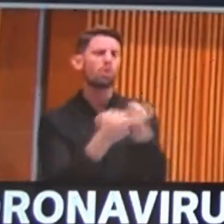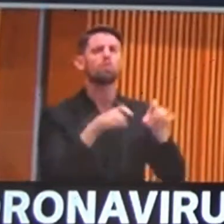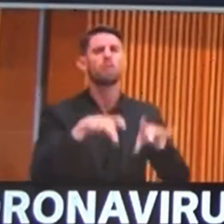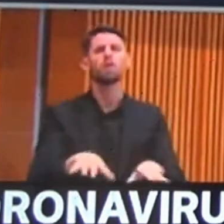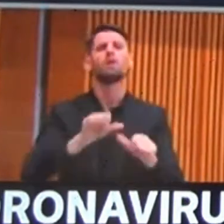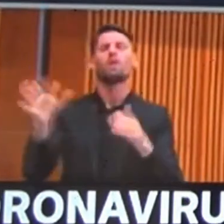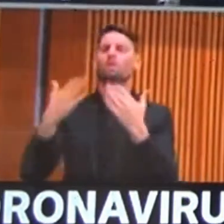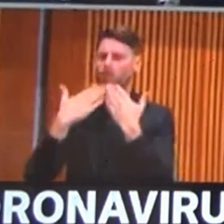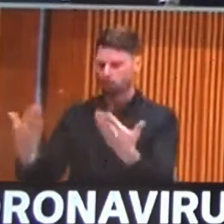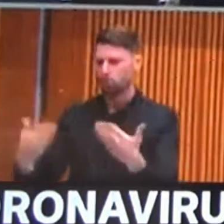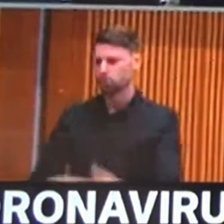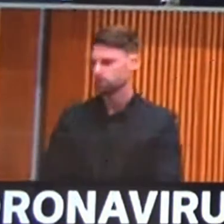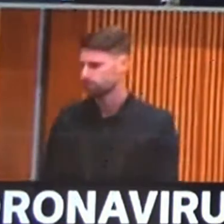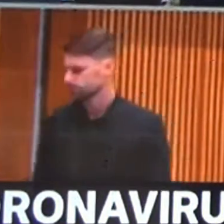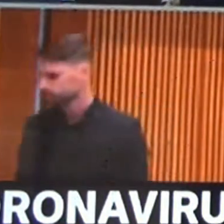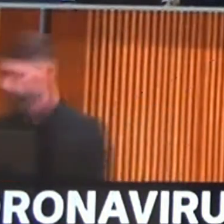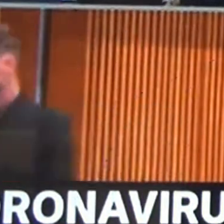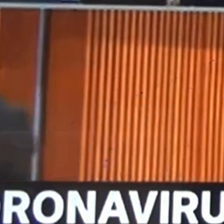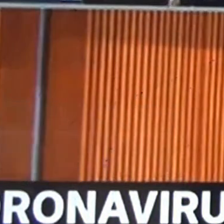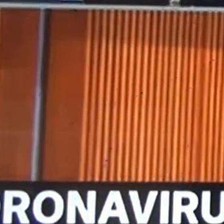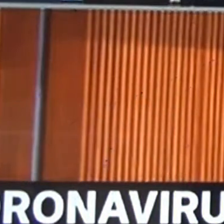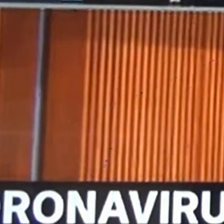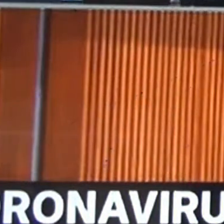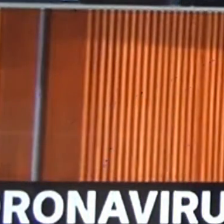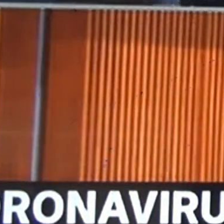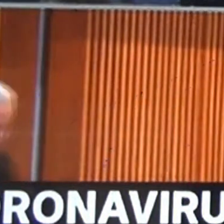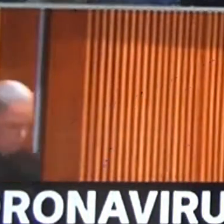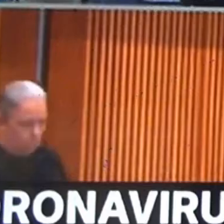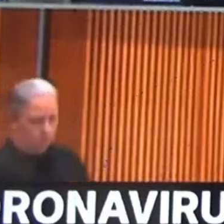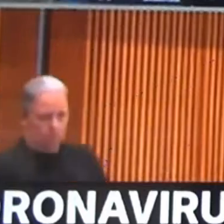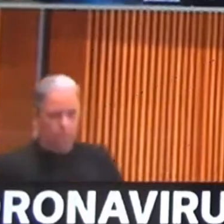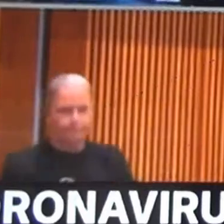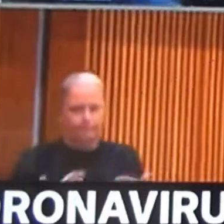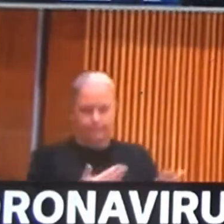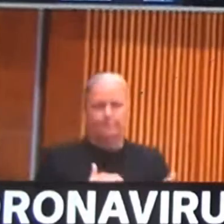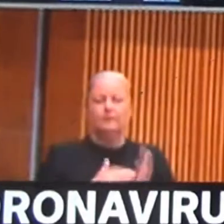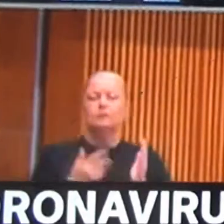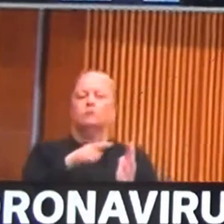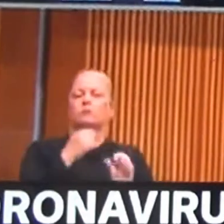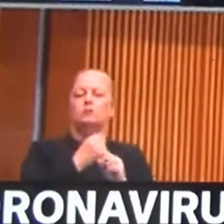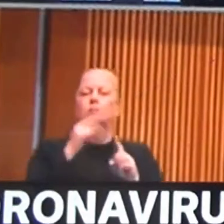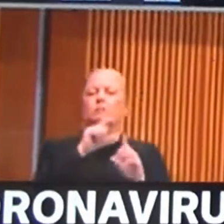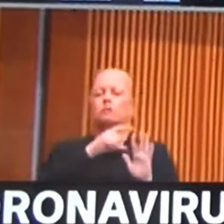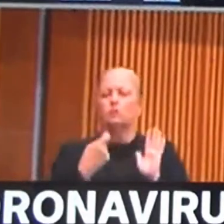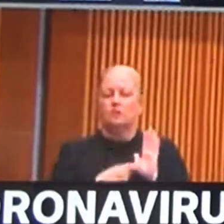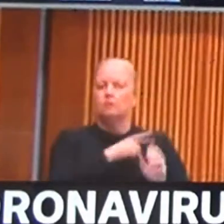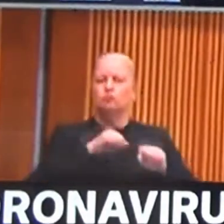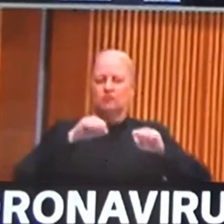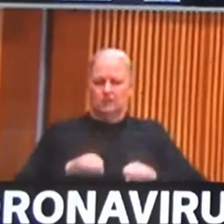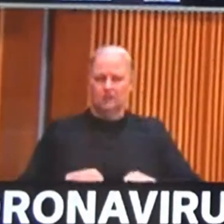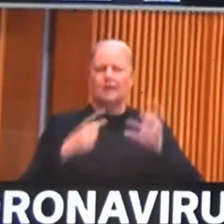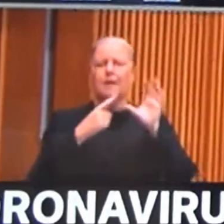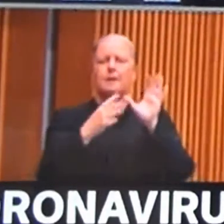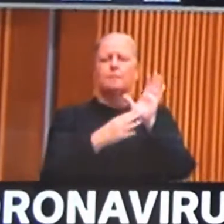and well. Thank you. Thanks very much, Michael. Tony Bartoni, Dr. Tony Bartoni, GP and President of the Australian